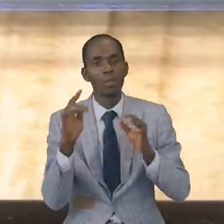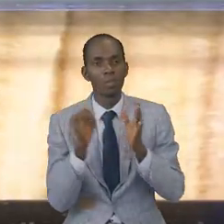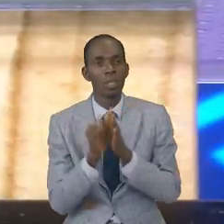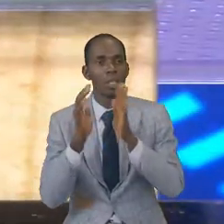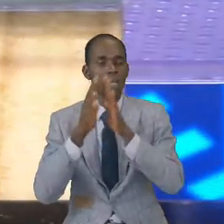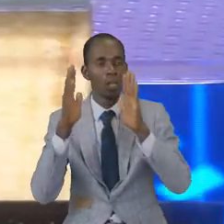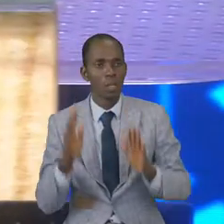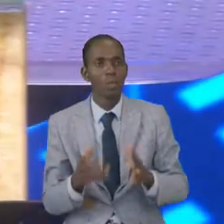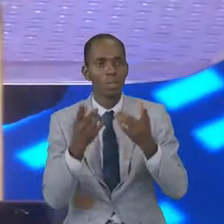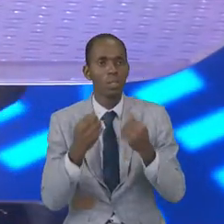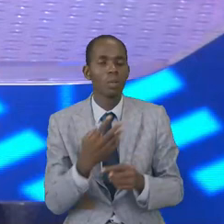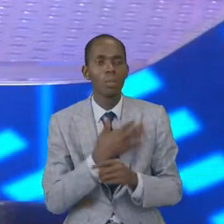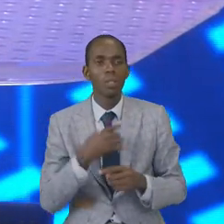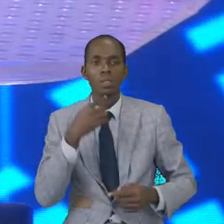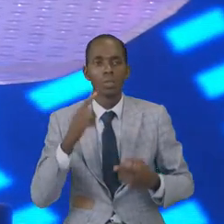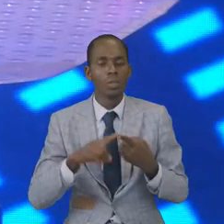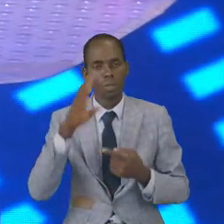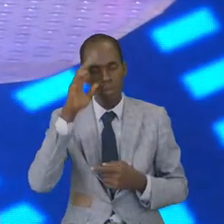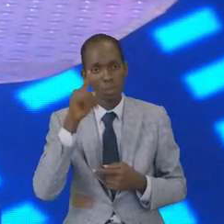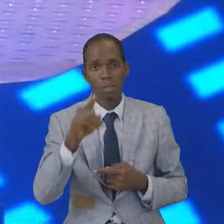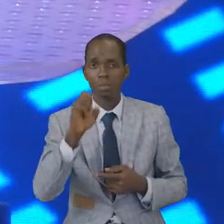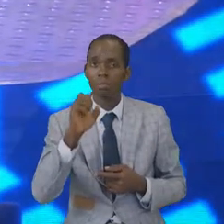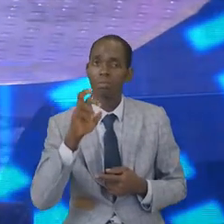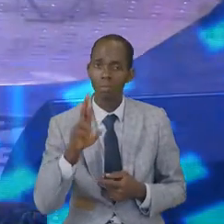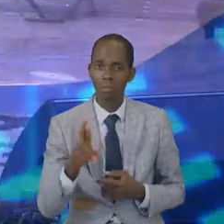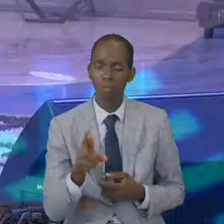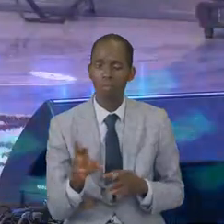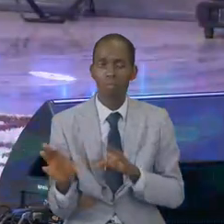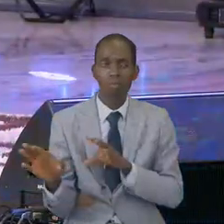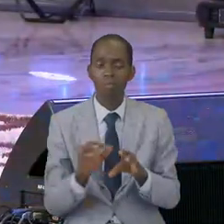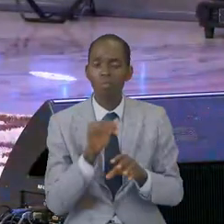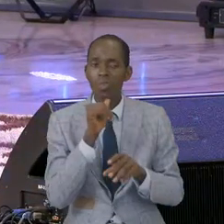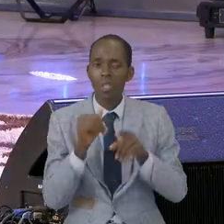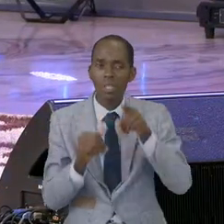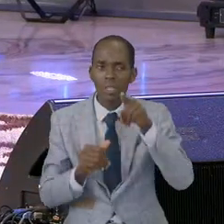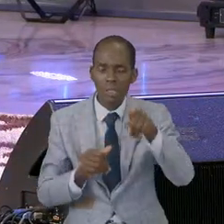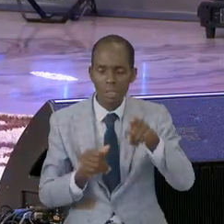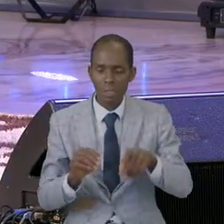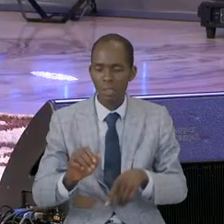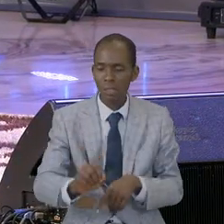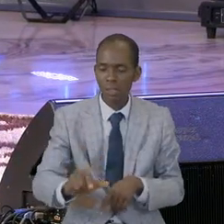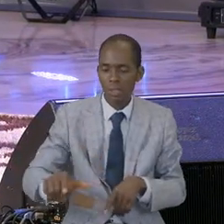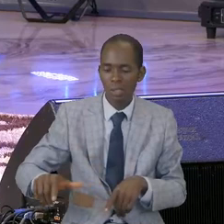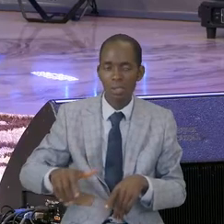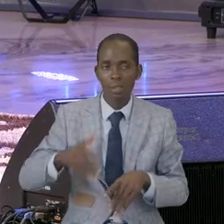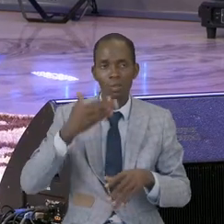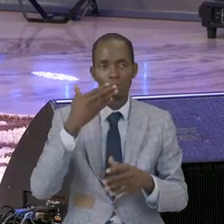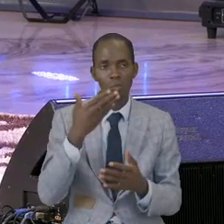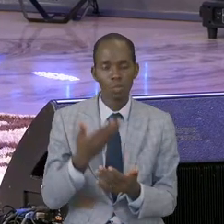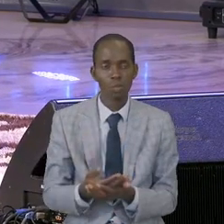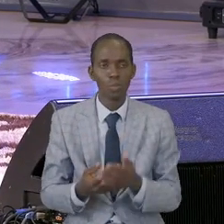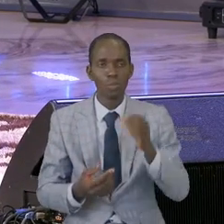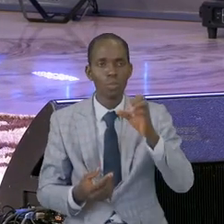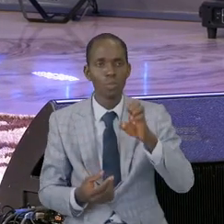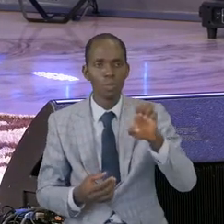came and said unto him, sir, didst not thou sow good seed